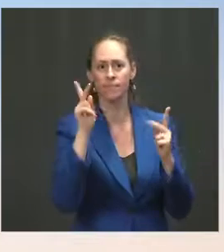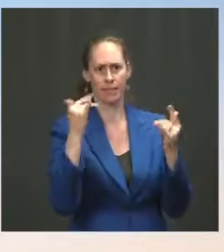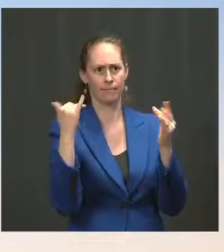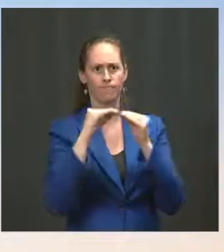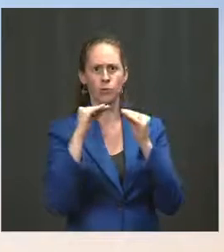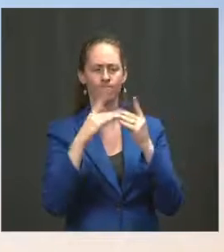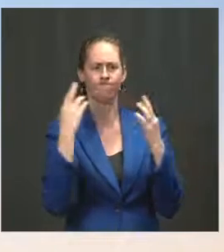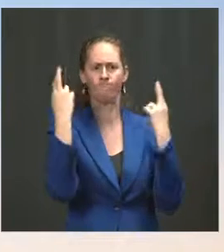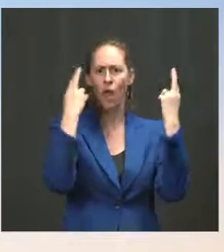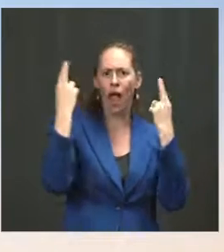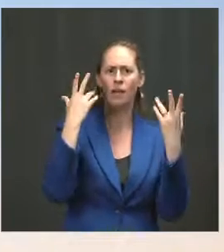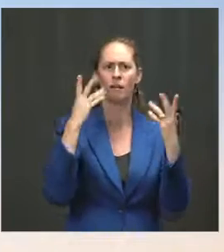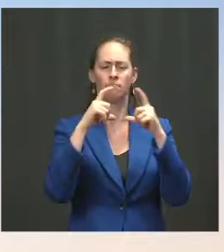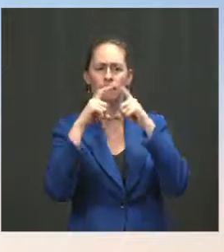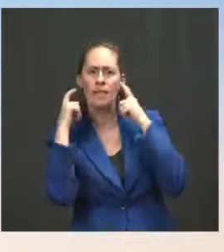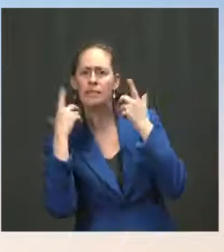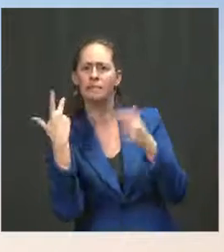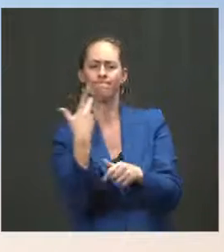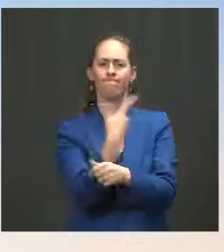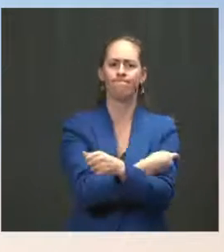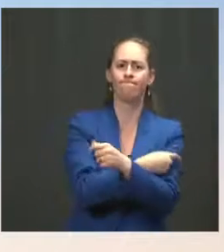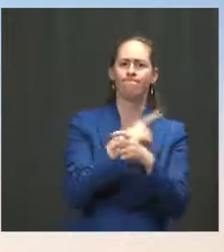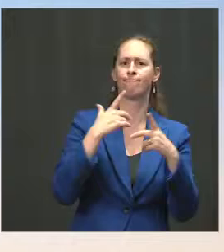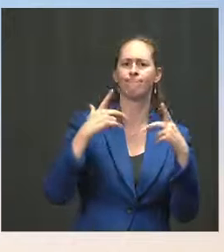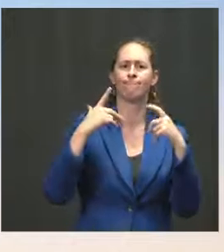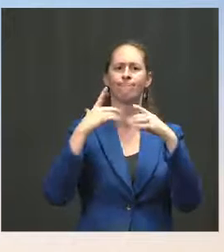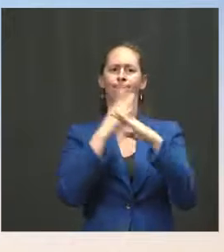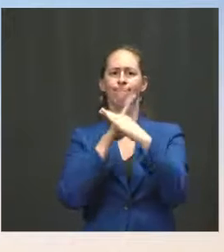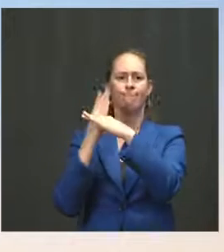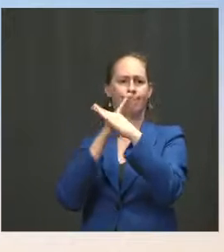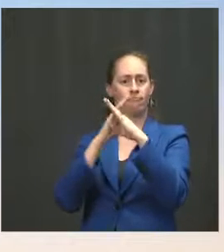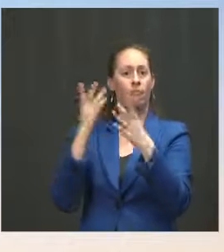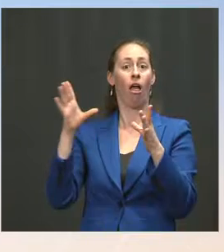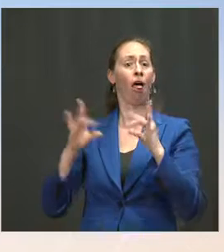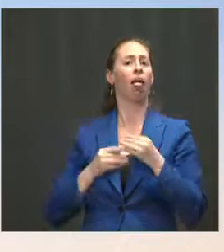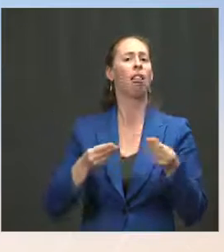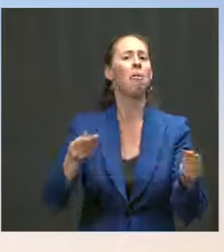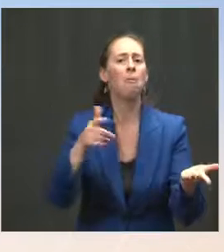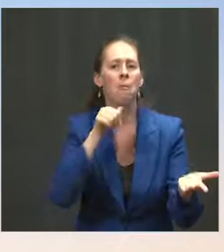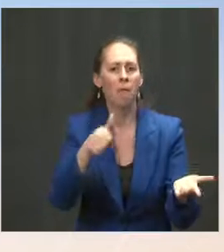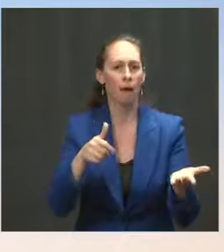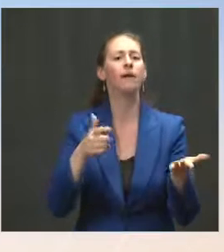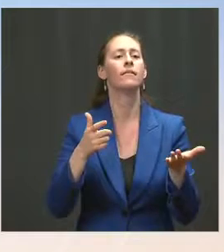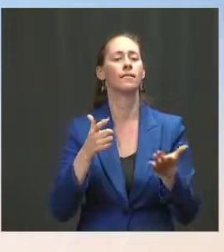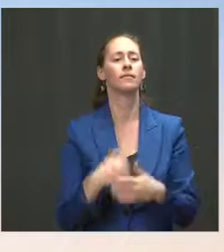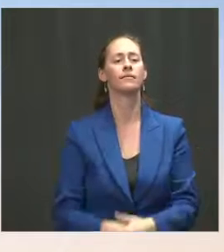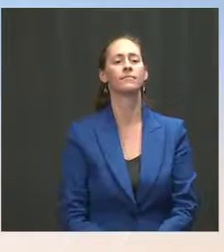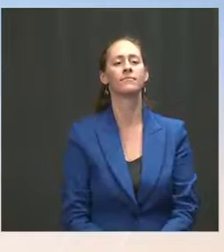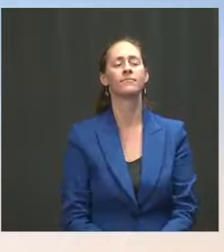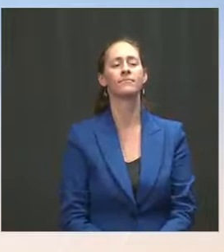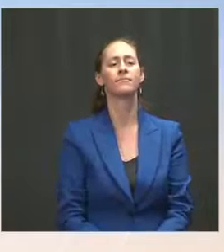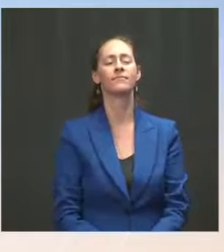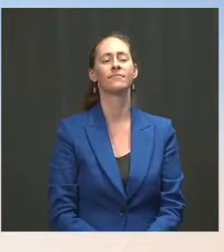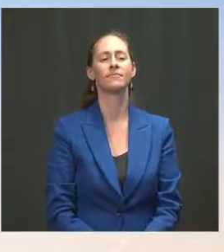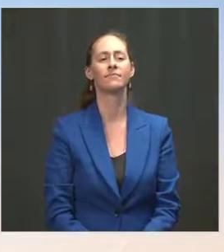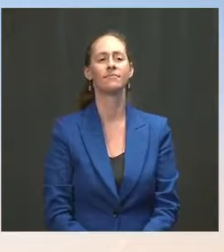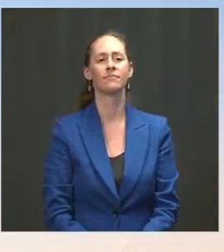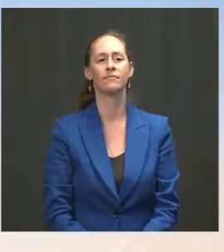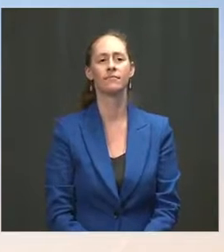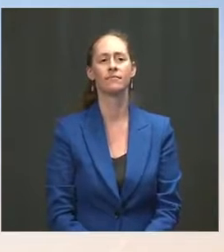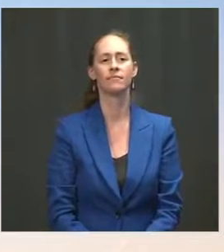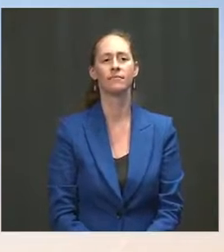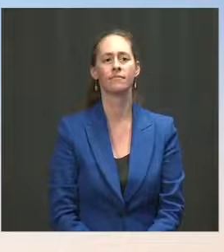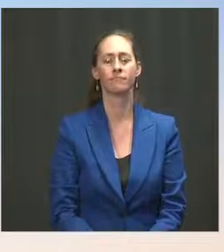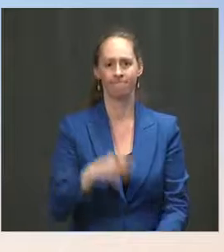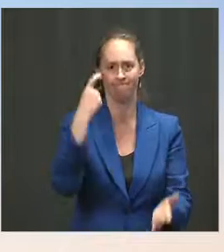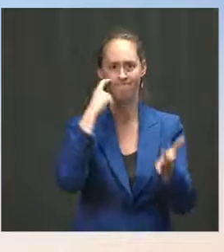to protect themselves, to reduce the spread of the virus. We have seen in states where there was a rise in